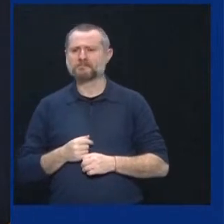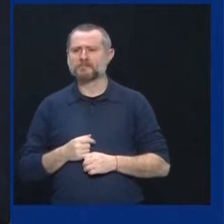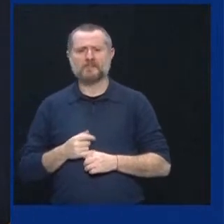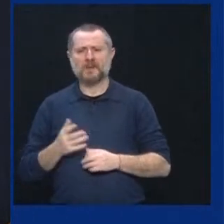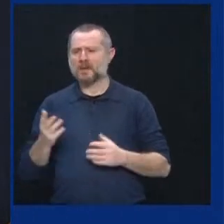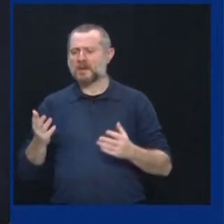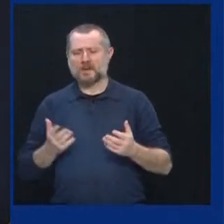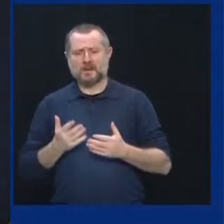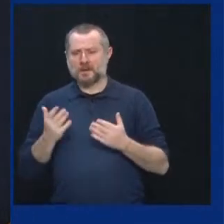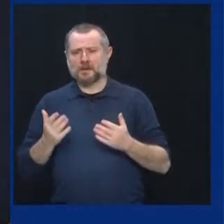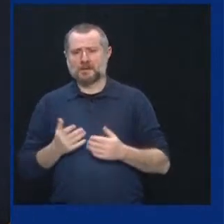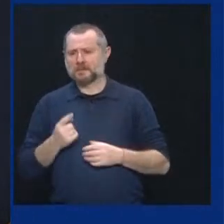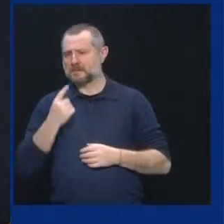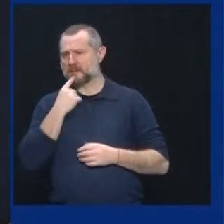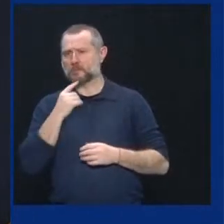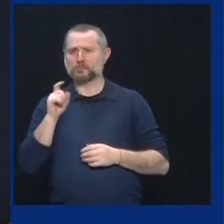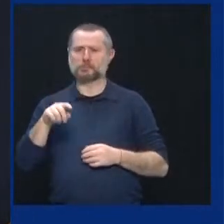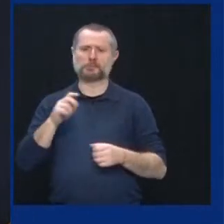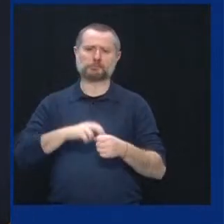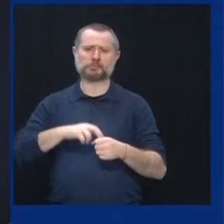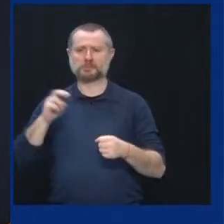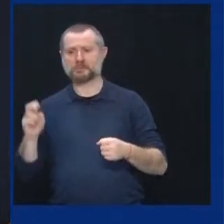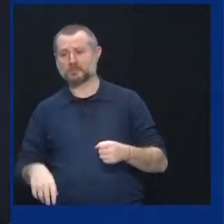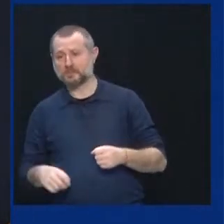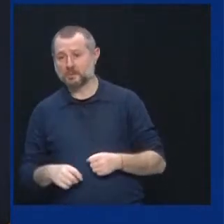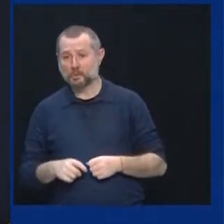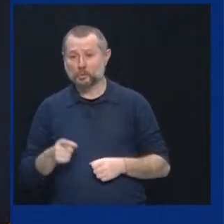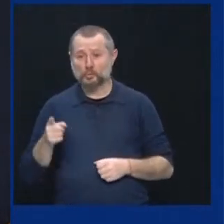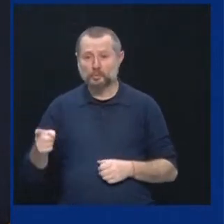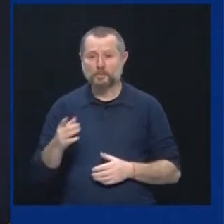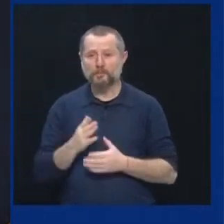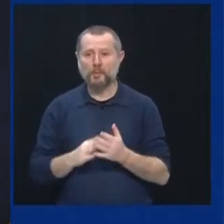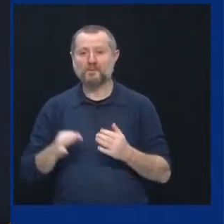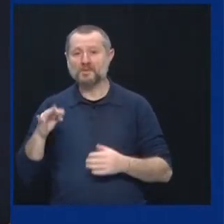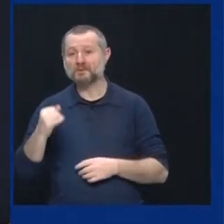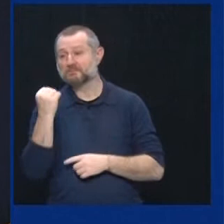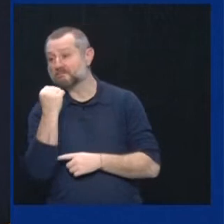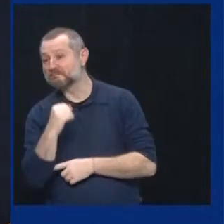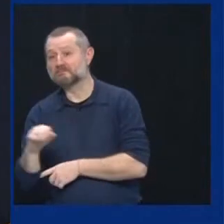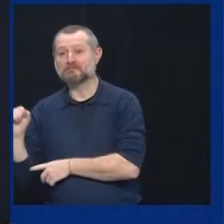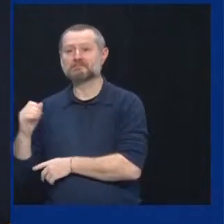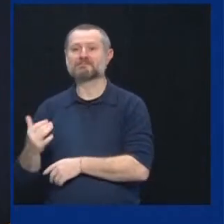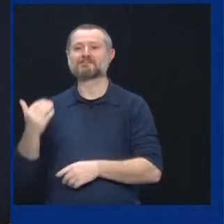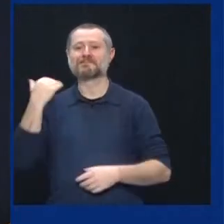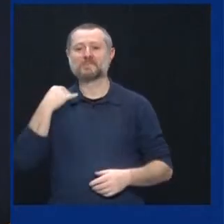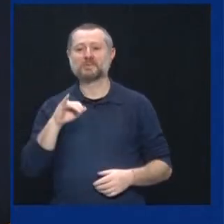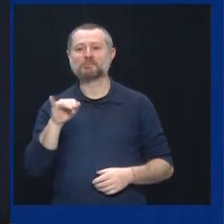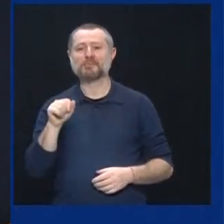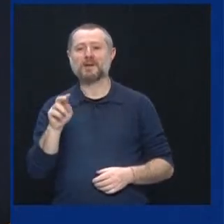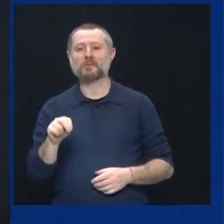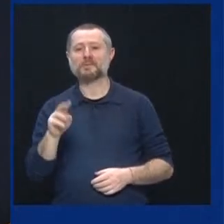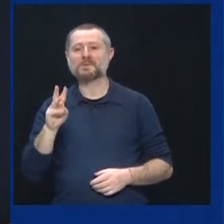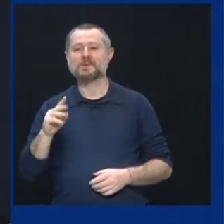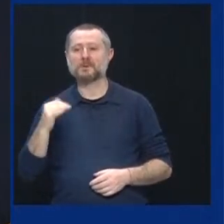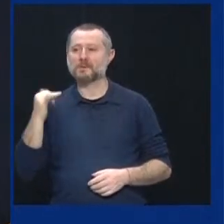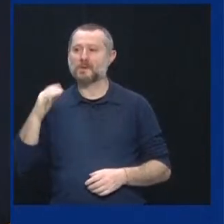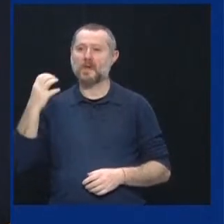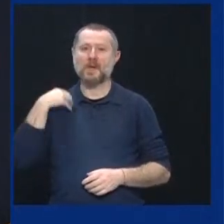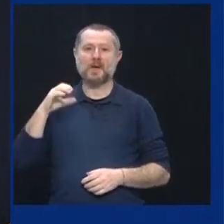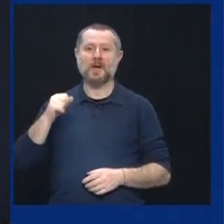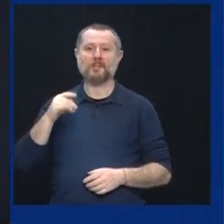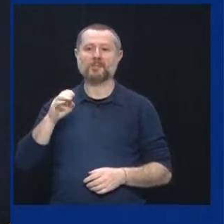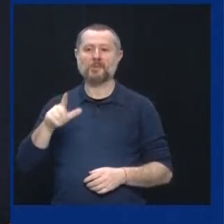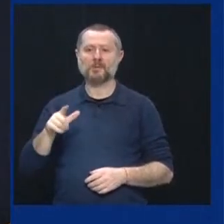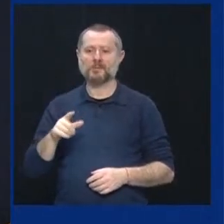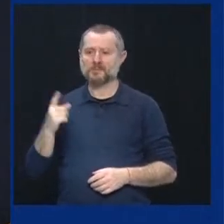administration should resign. You were part of the insurrection at the Capitol where people